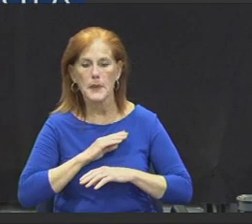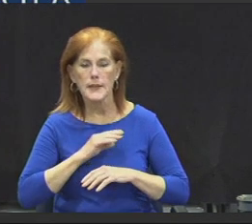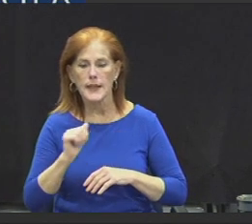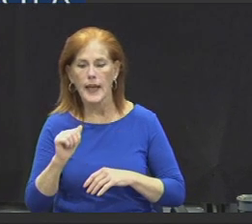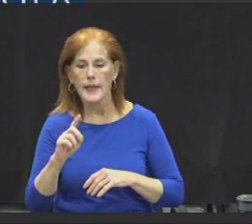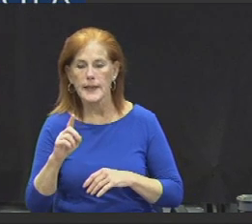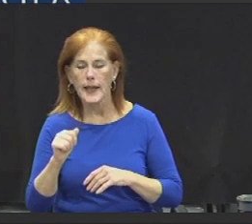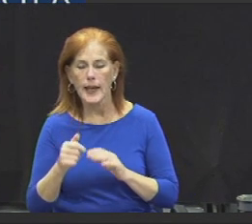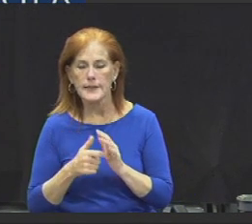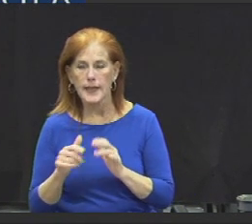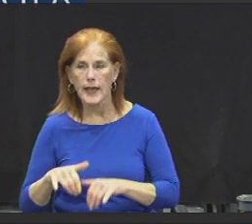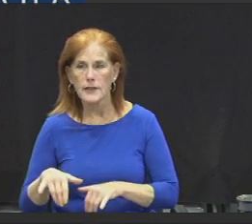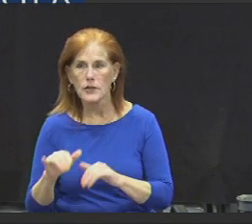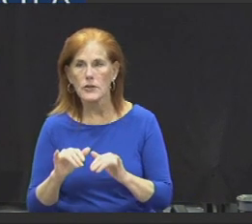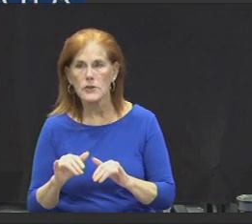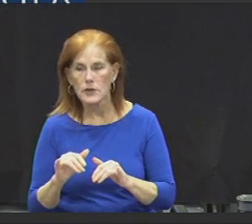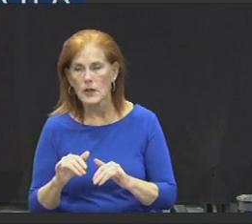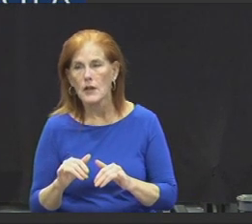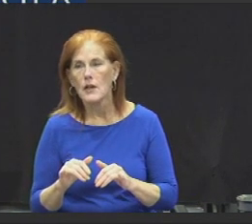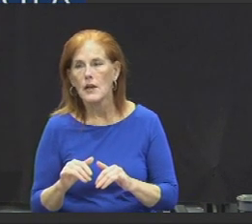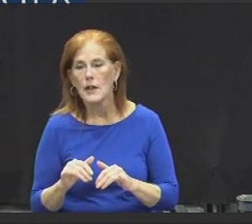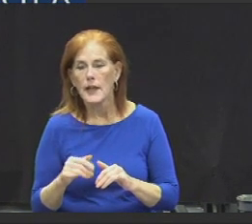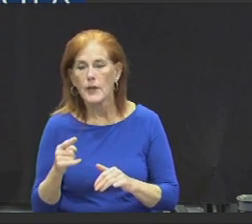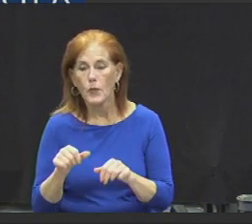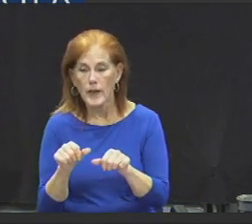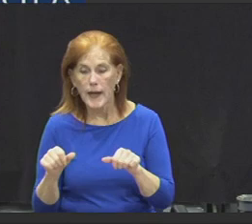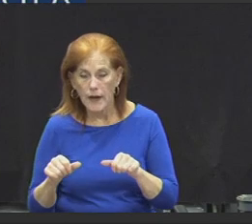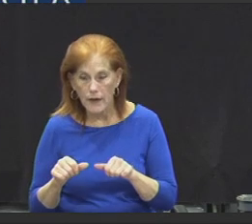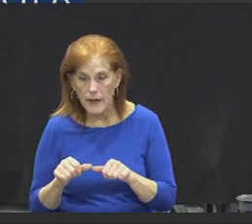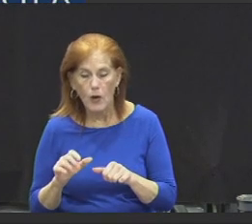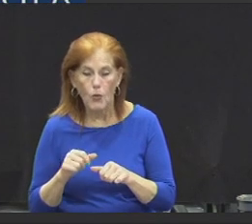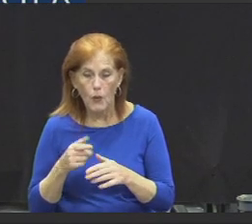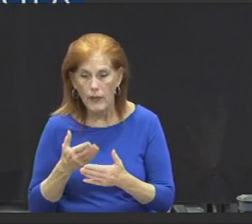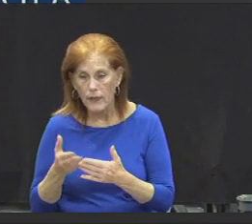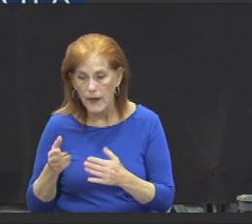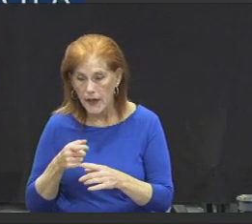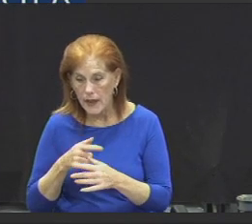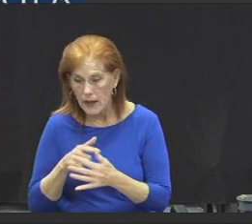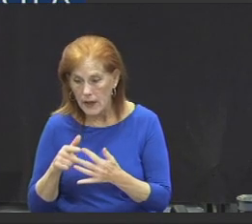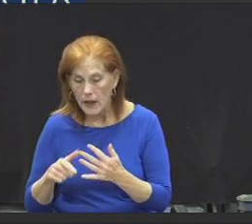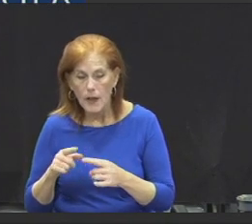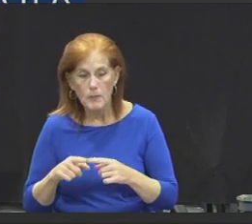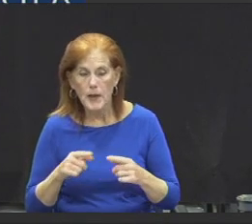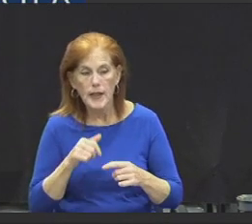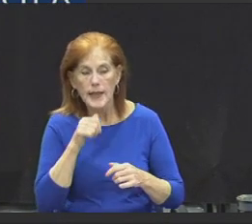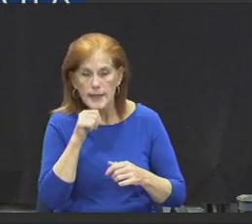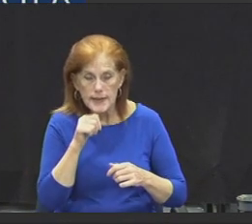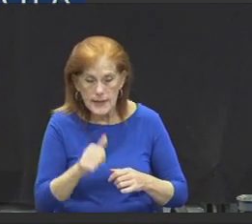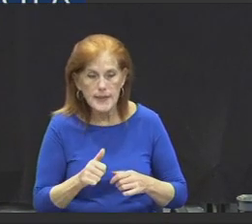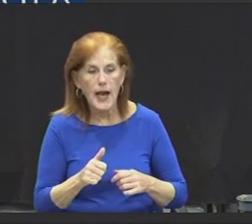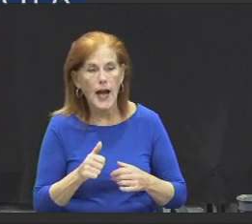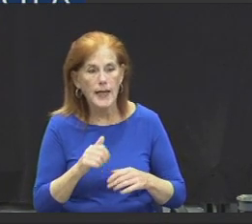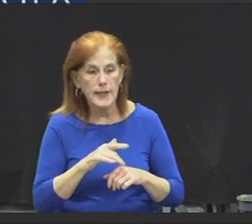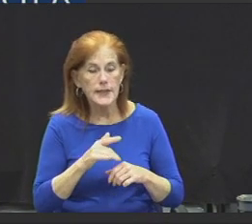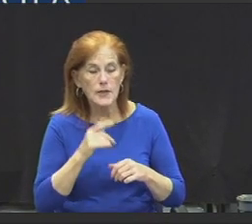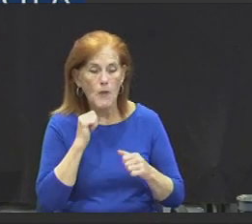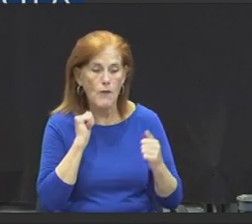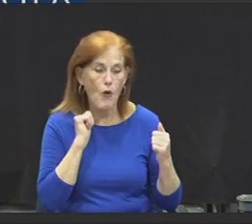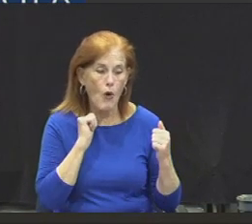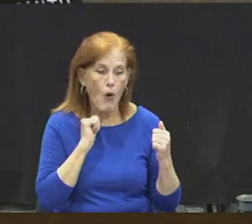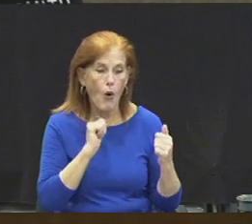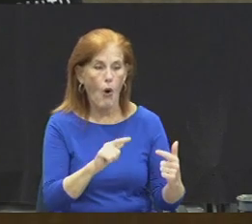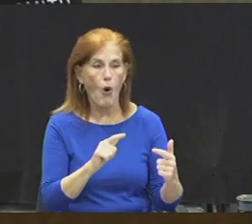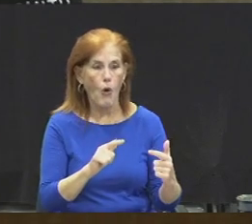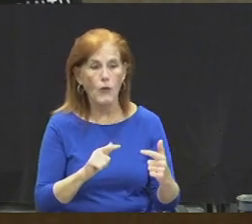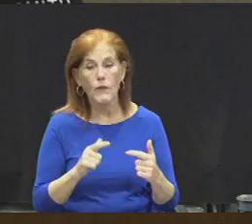ADA standards or exceeds ADA standards in one area, but still falls short of being universally accessible. Well, yeah, You know? the